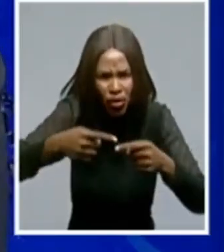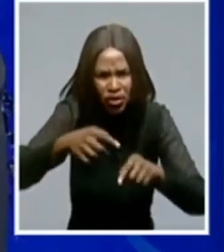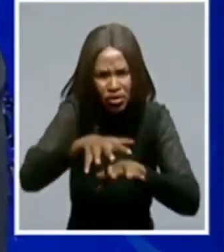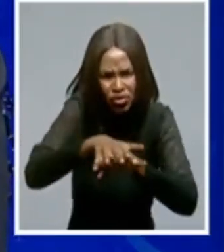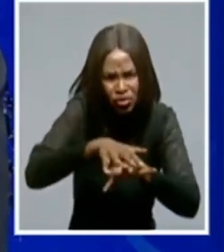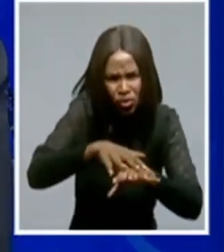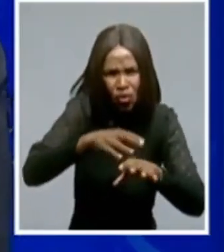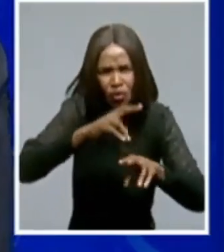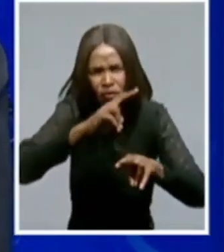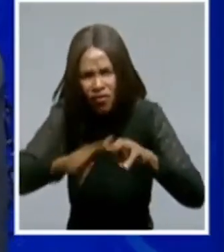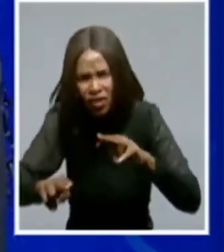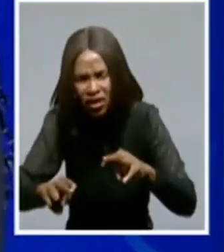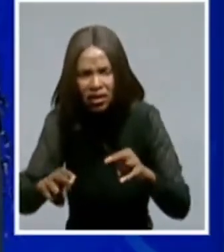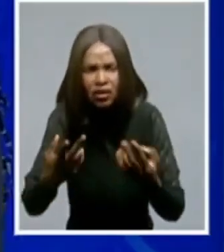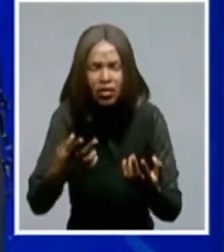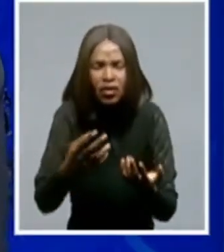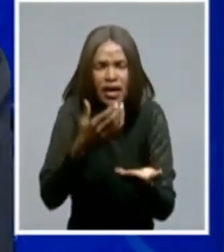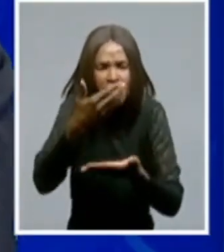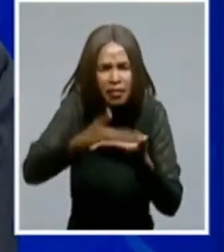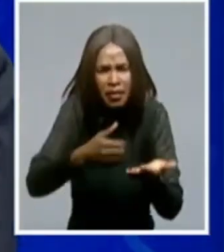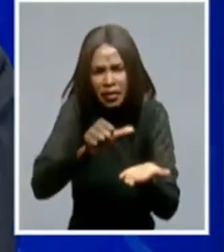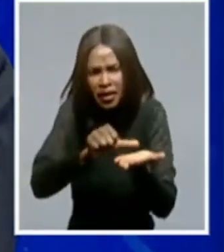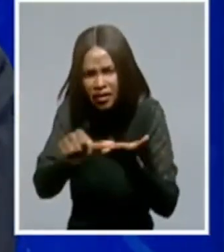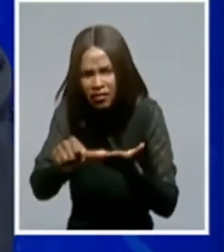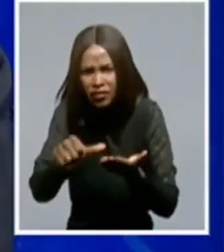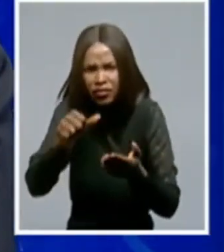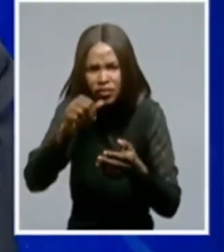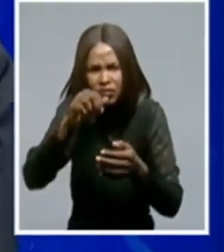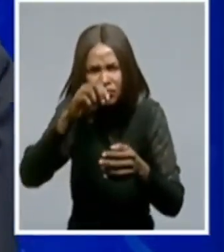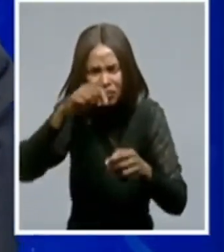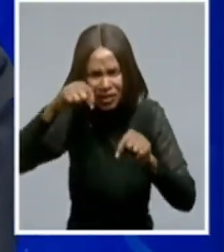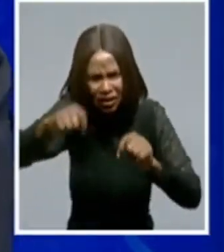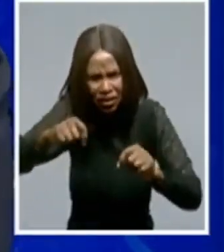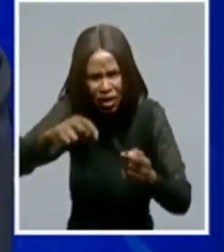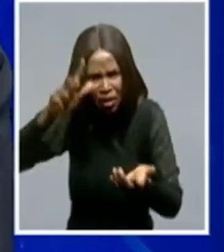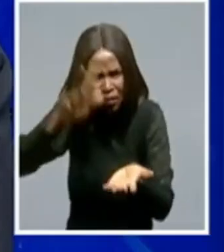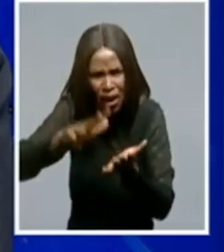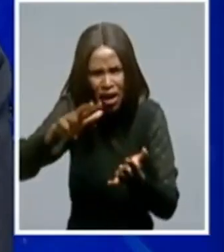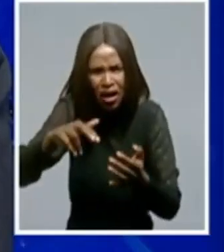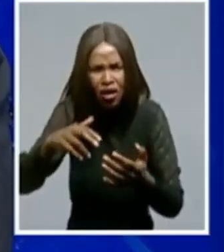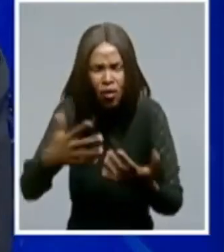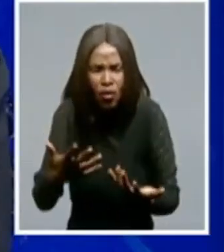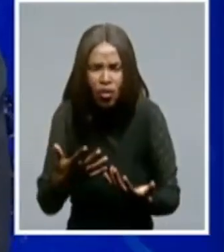that process cost me? So those little things, we need to